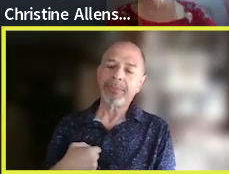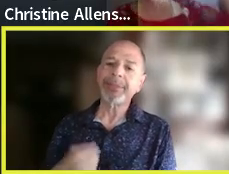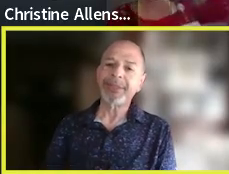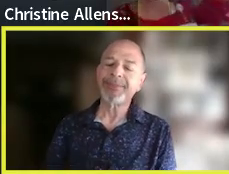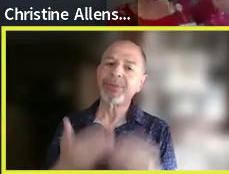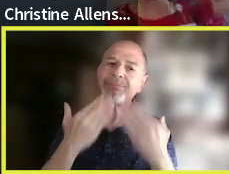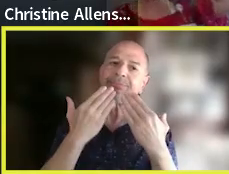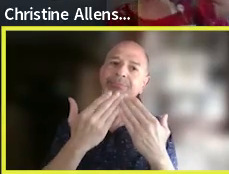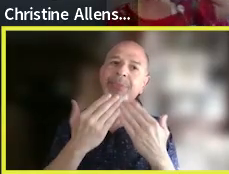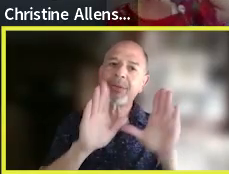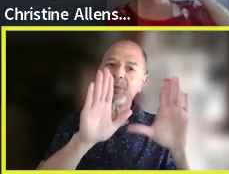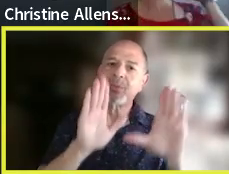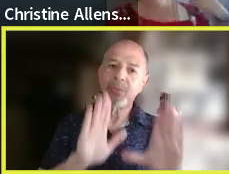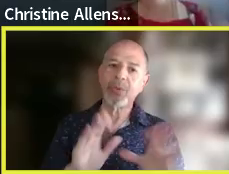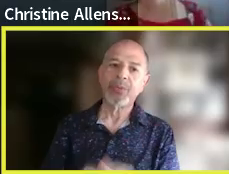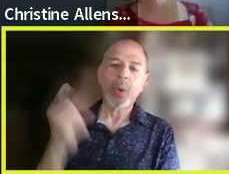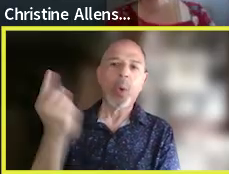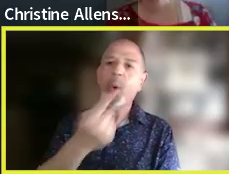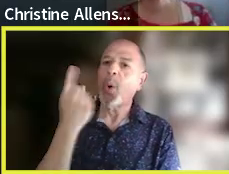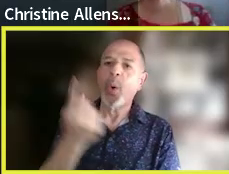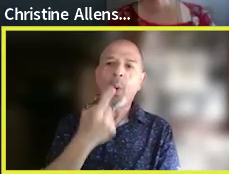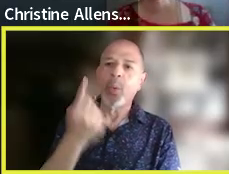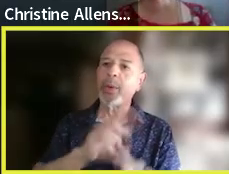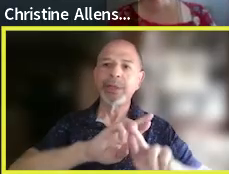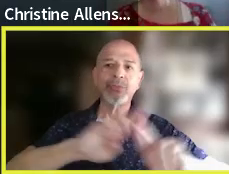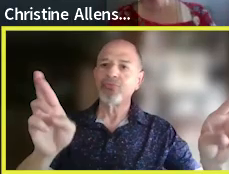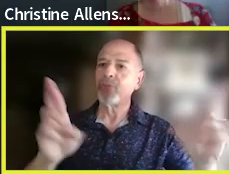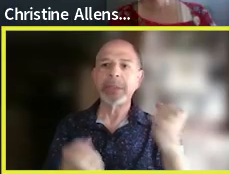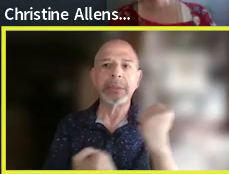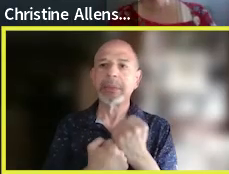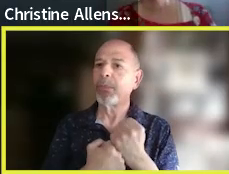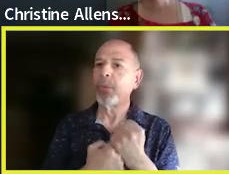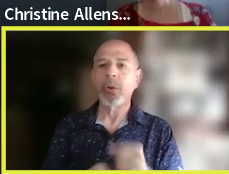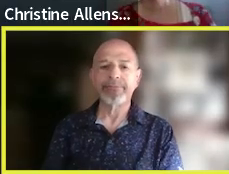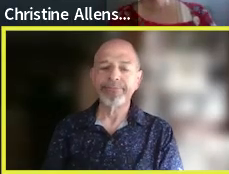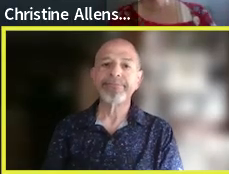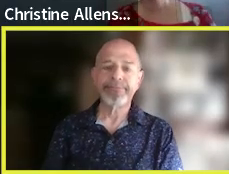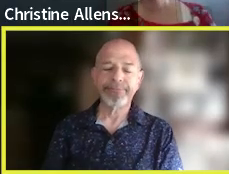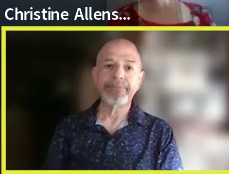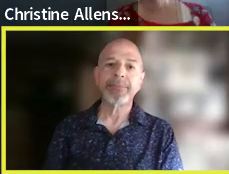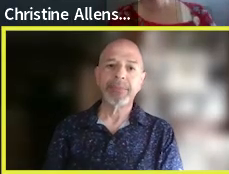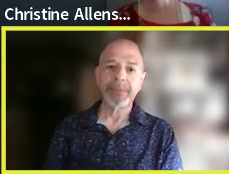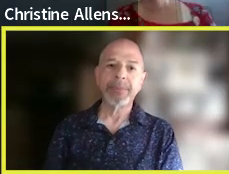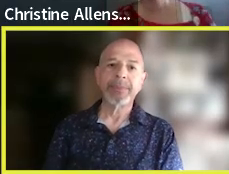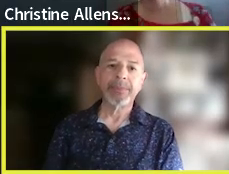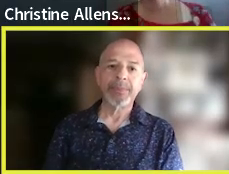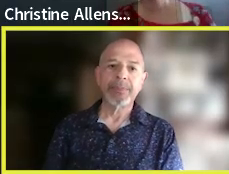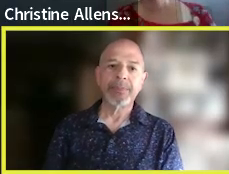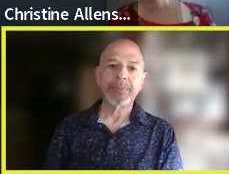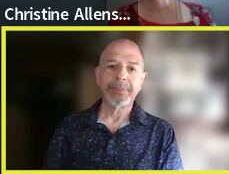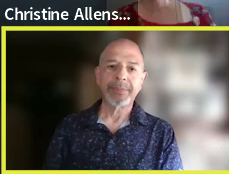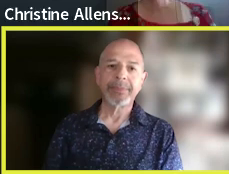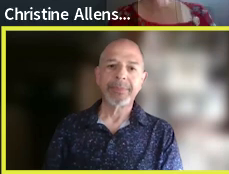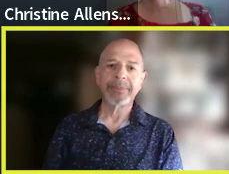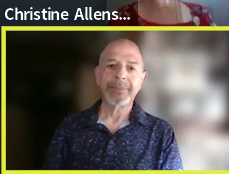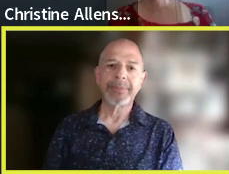So, she was always there and always so helpful in so many ways. Well,